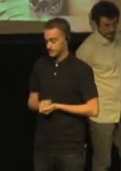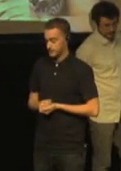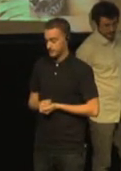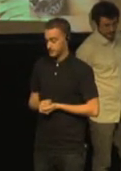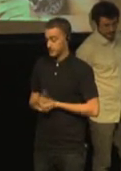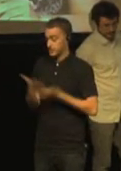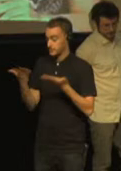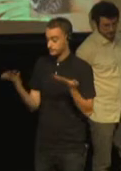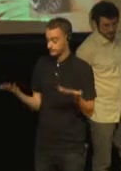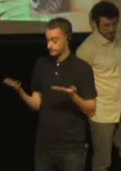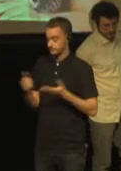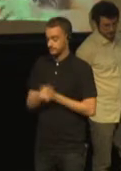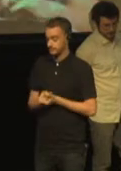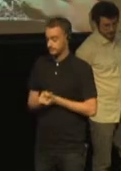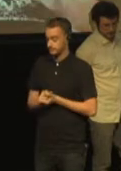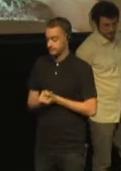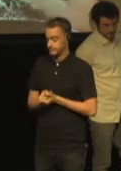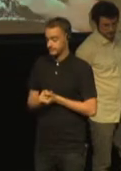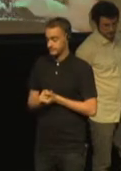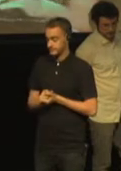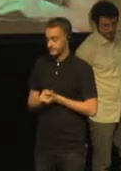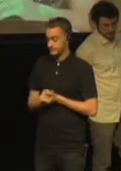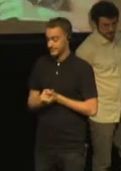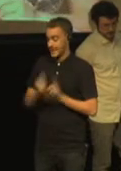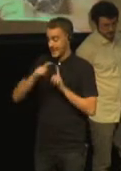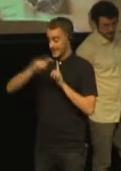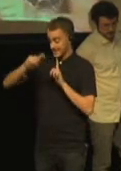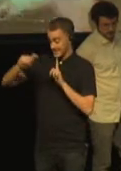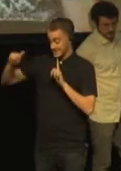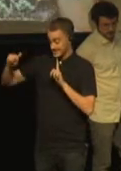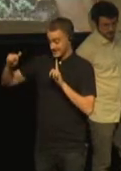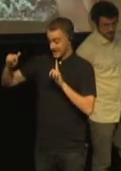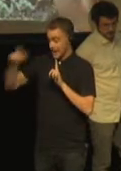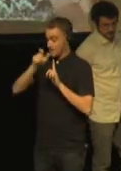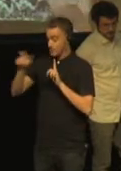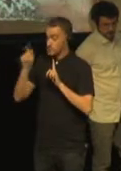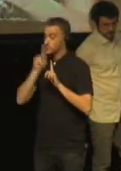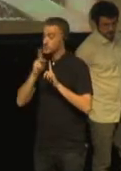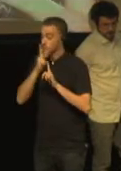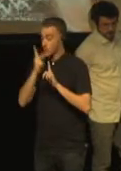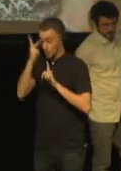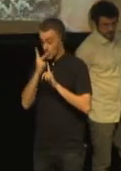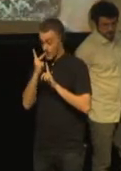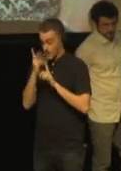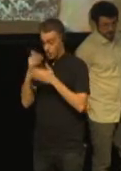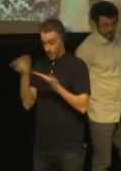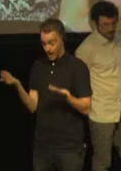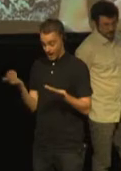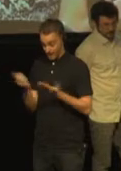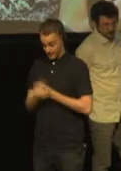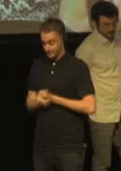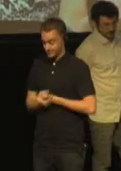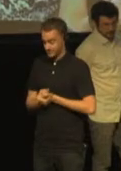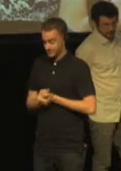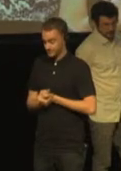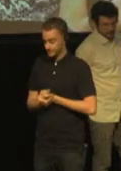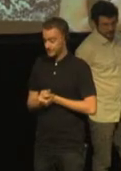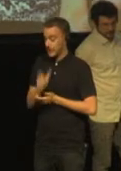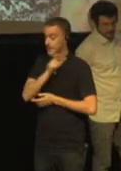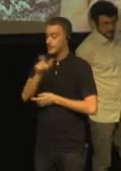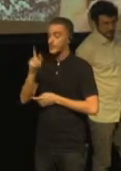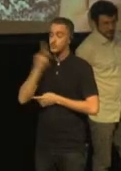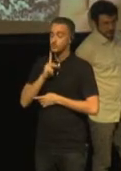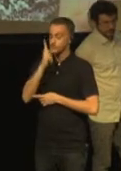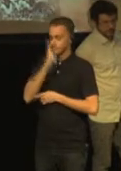people holistically. For example, a small example of this is deafblind people may have to go to an ophthalmologist for their